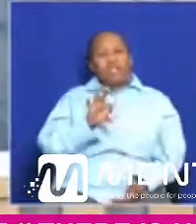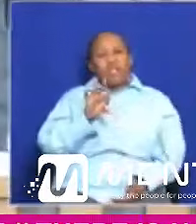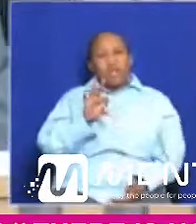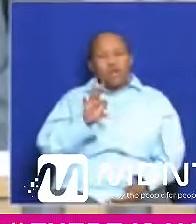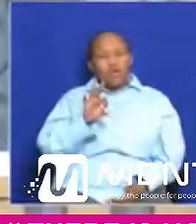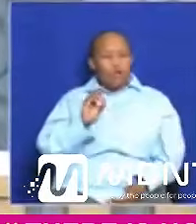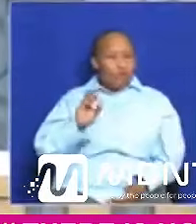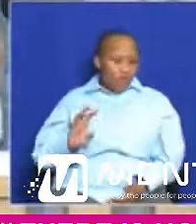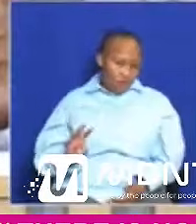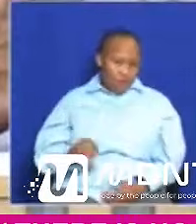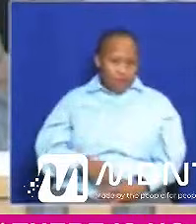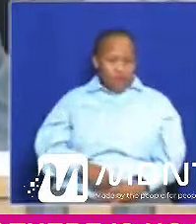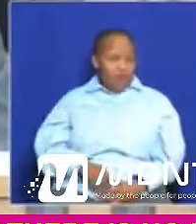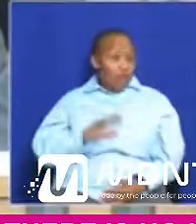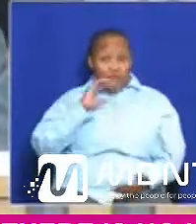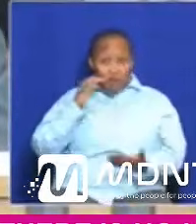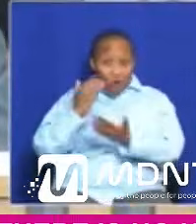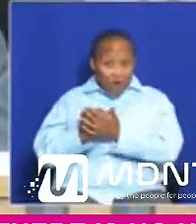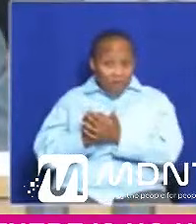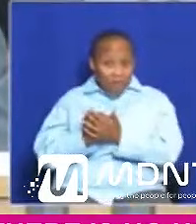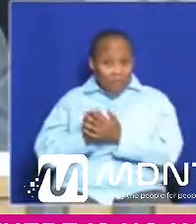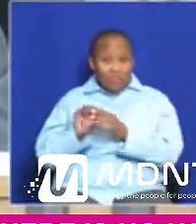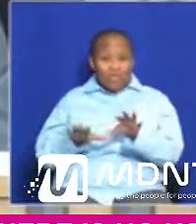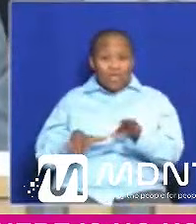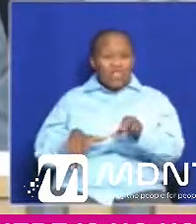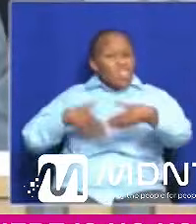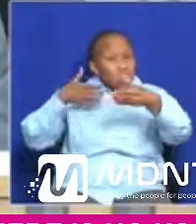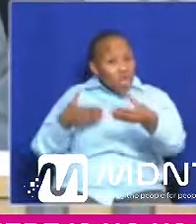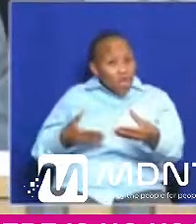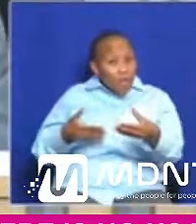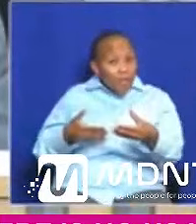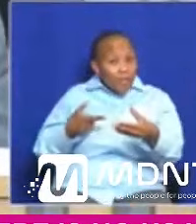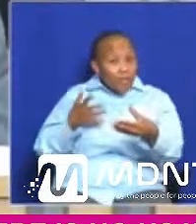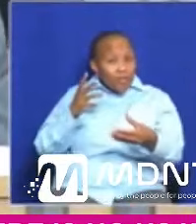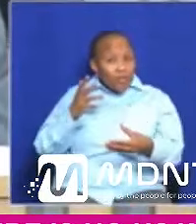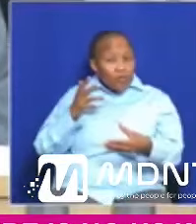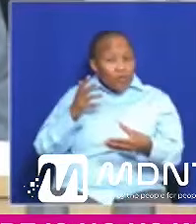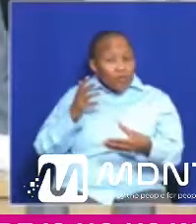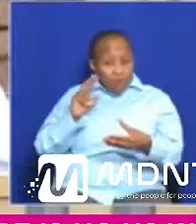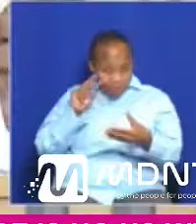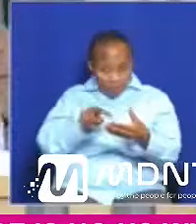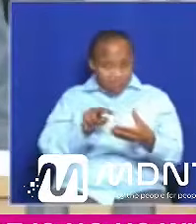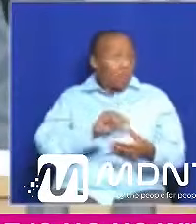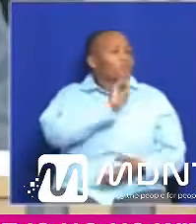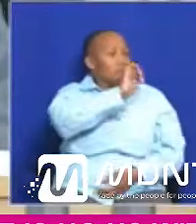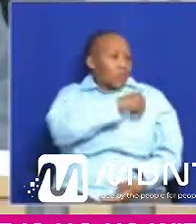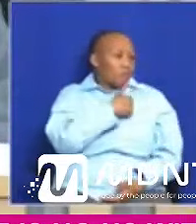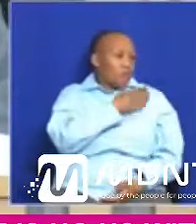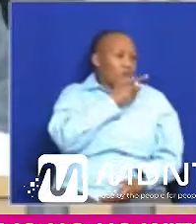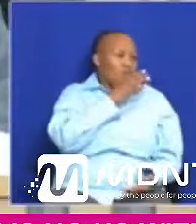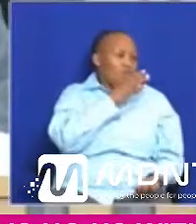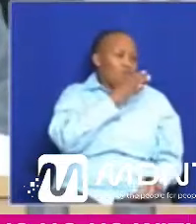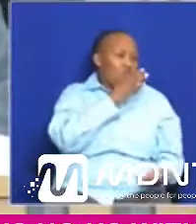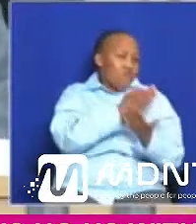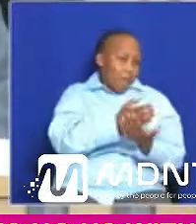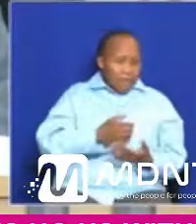You confirm that's the document we are looking at? Yes, I confirm. Yeah. Now, Mr. Lo,